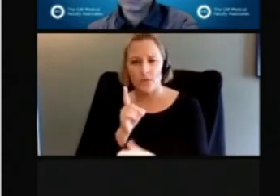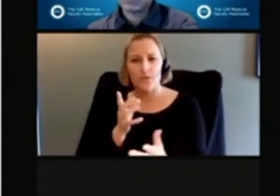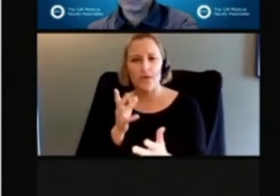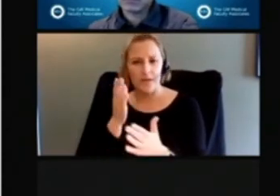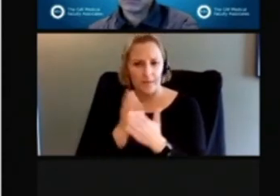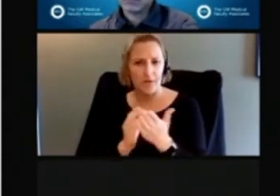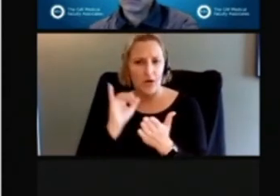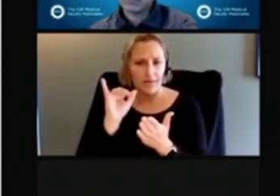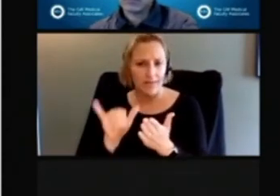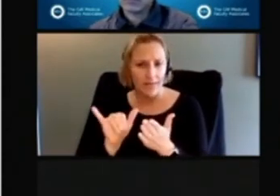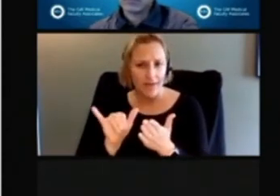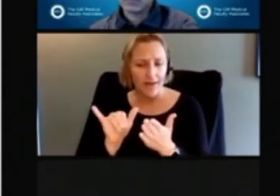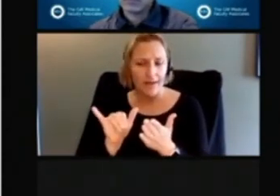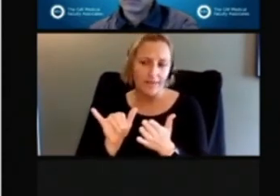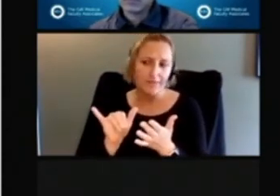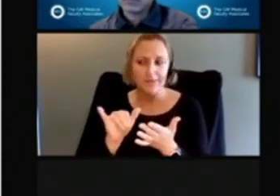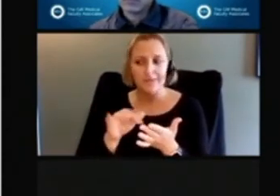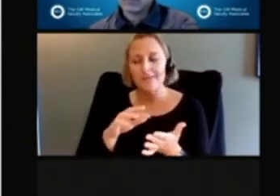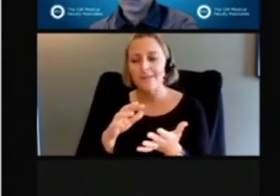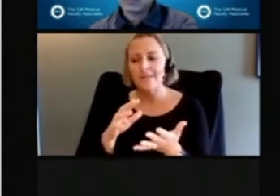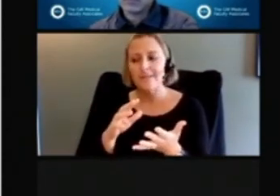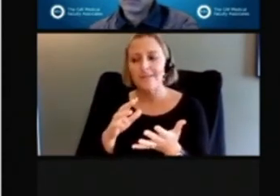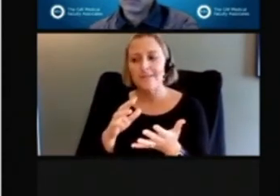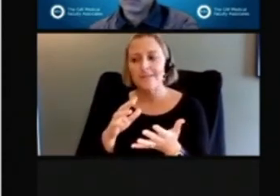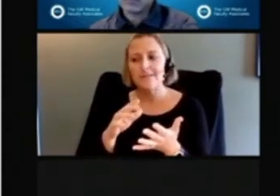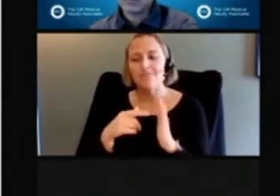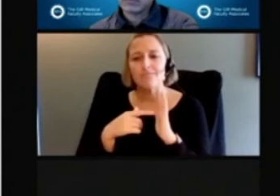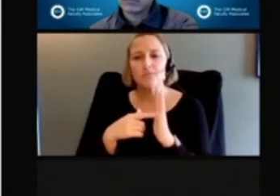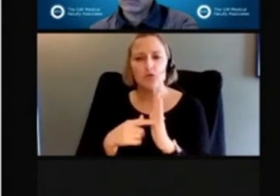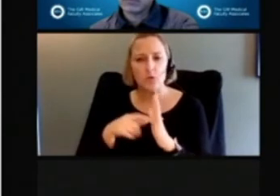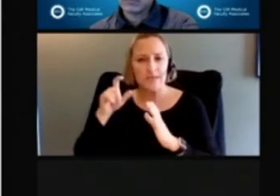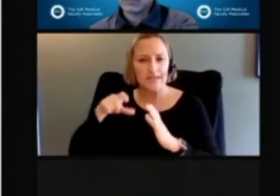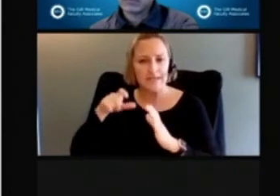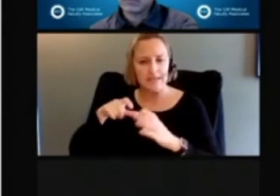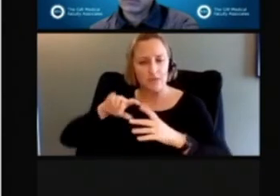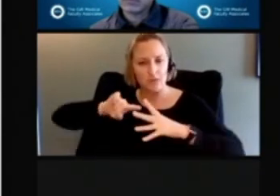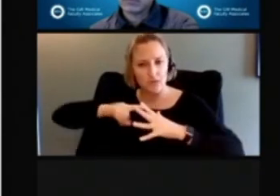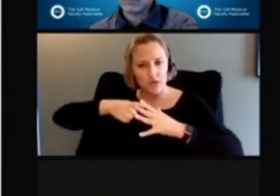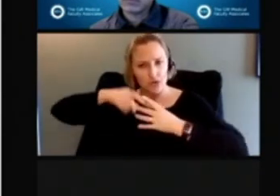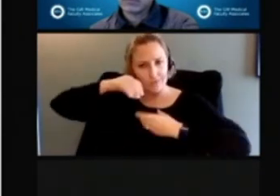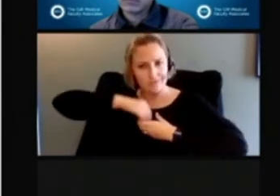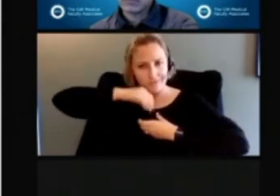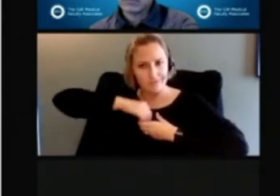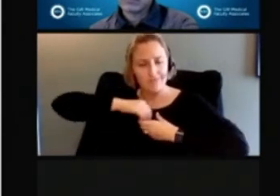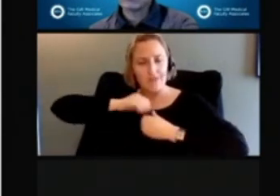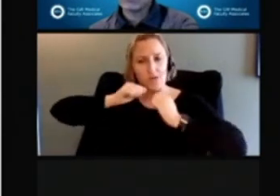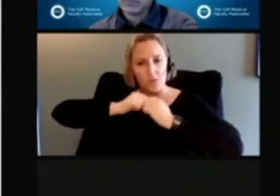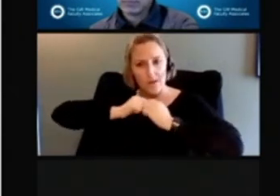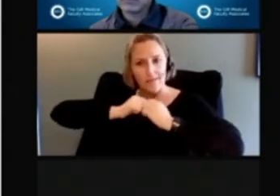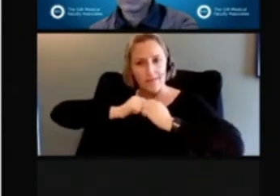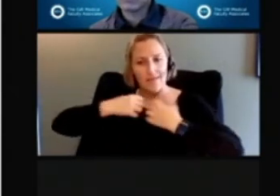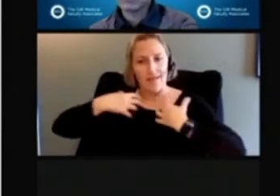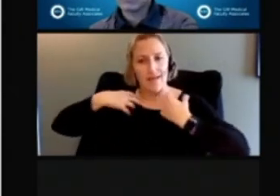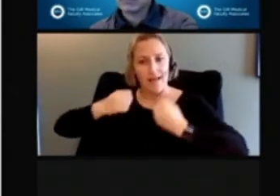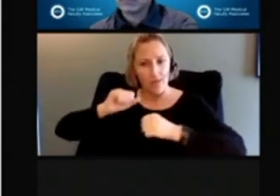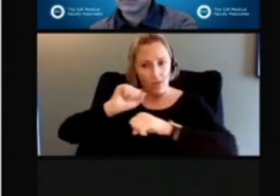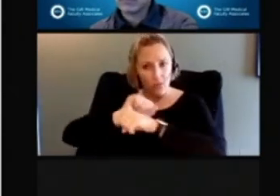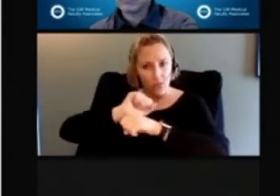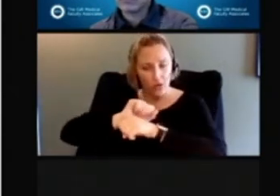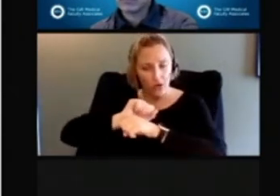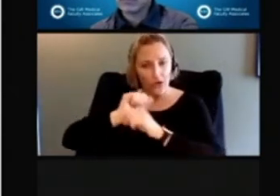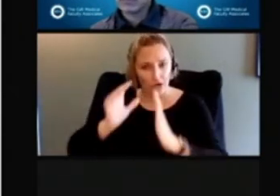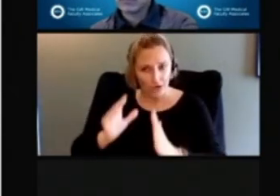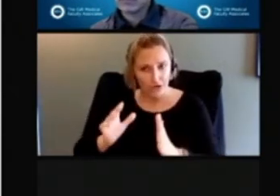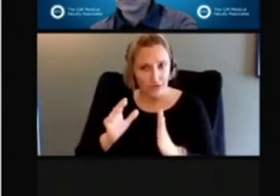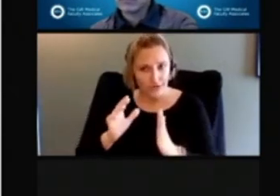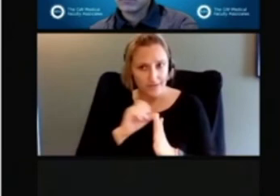is the need to start internally within health workforce staff, because as much as there's